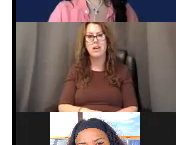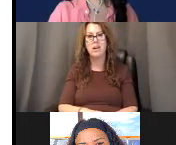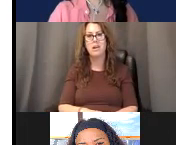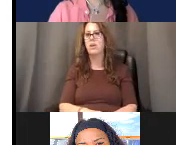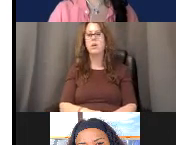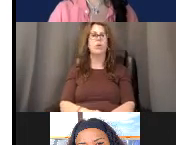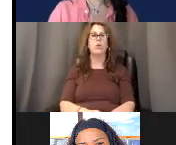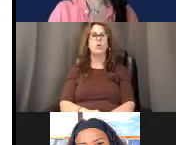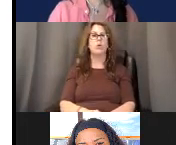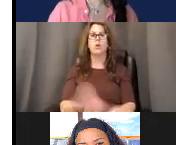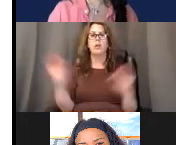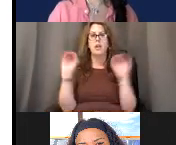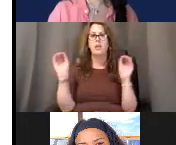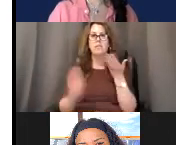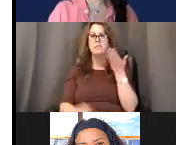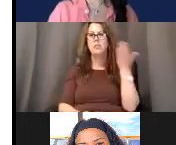not the point.